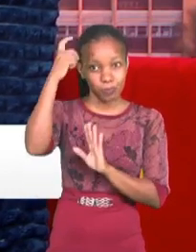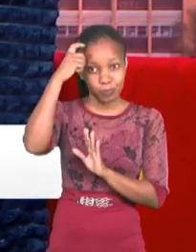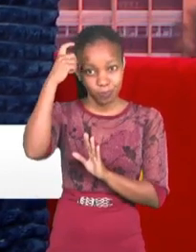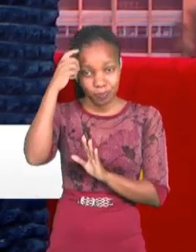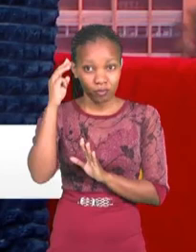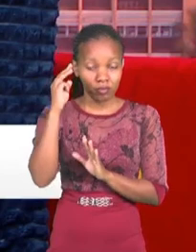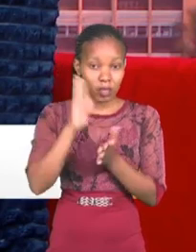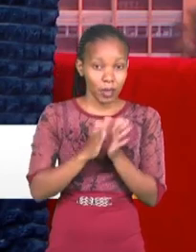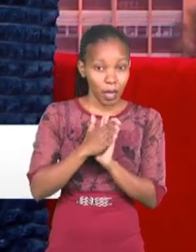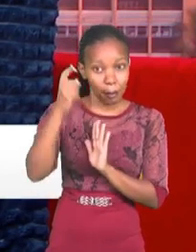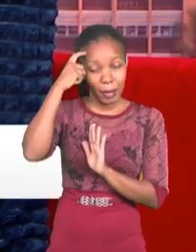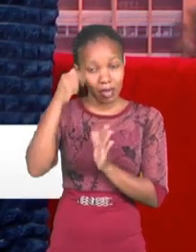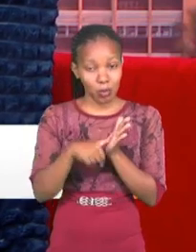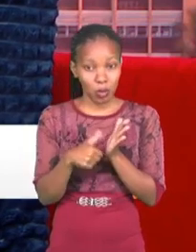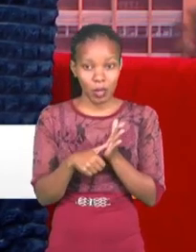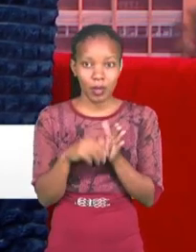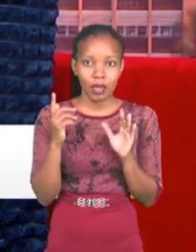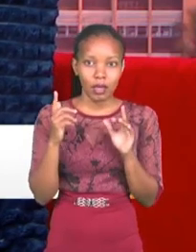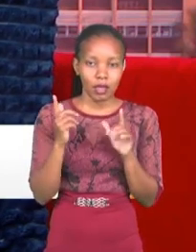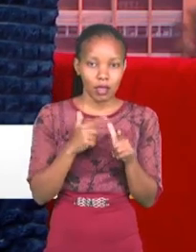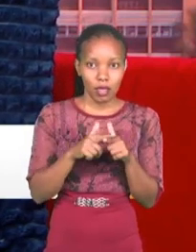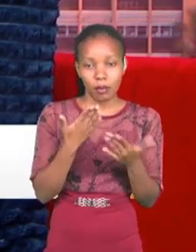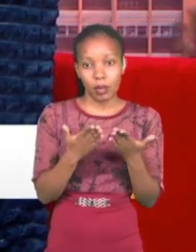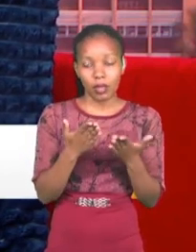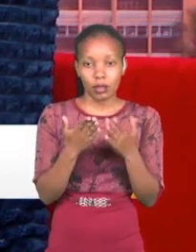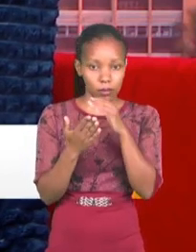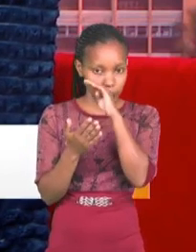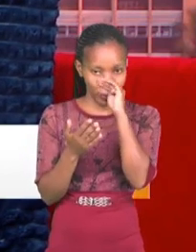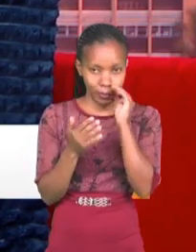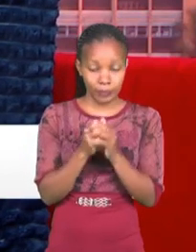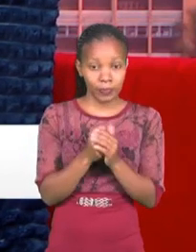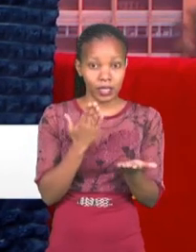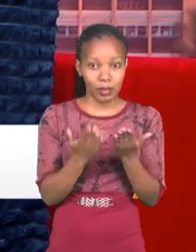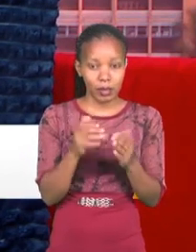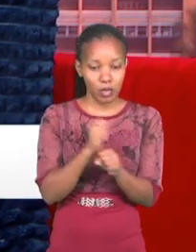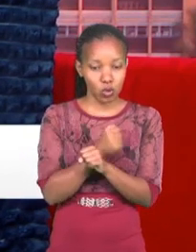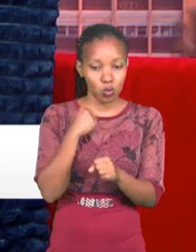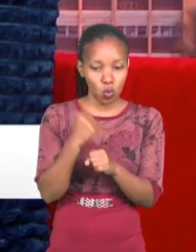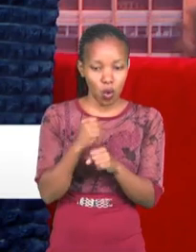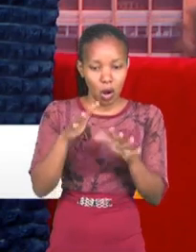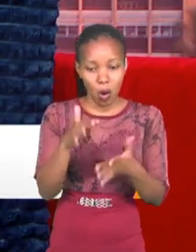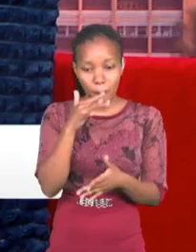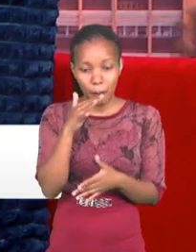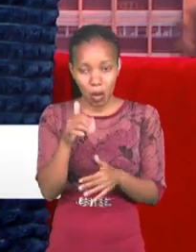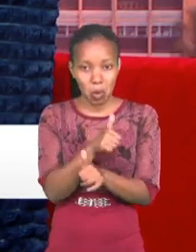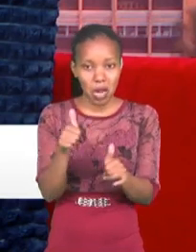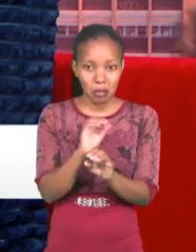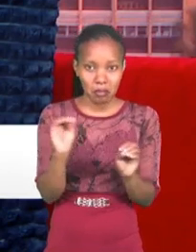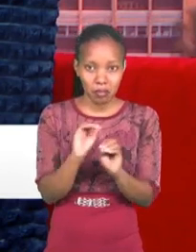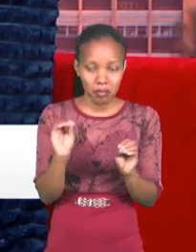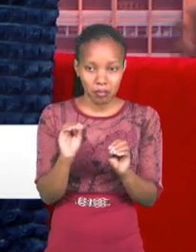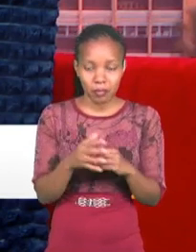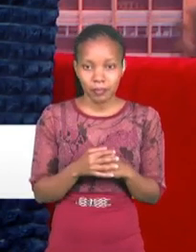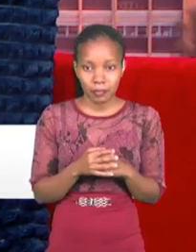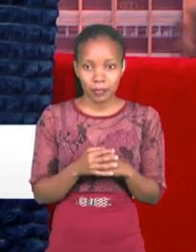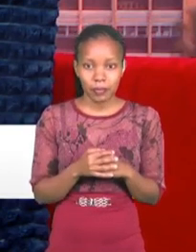retarded, child may be spastic diplasia, he or she cannot walk or talk properly, right?